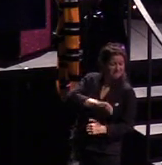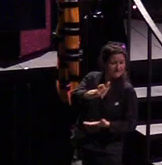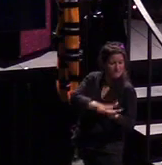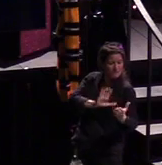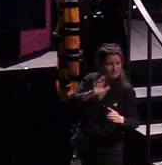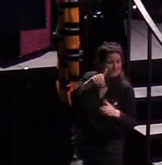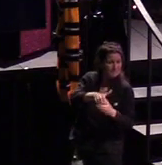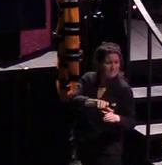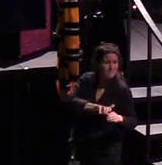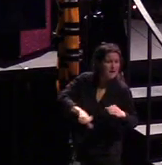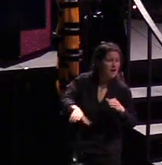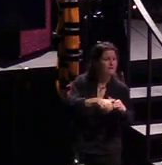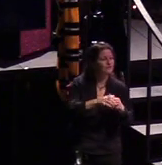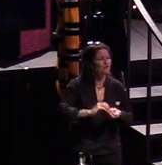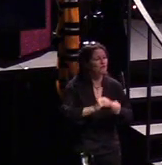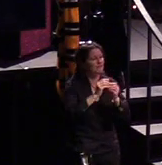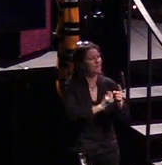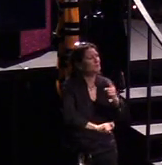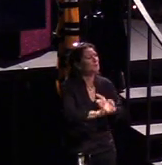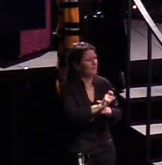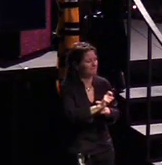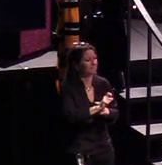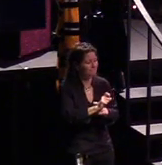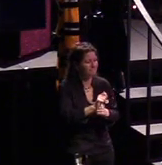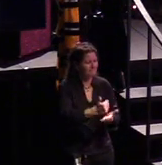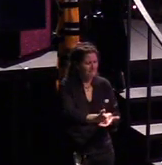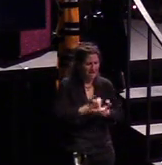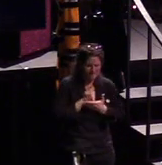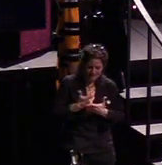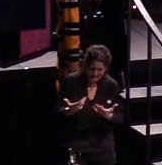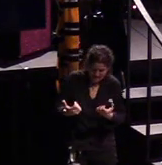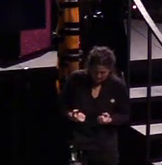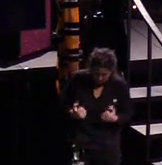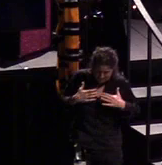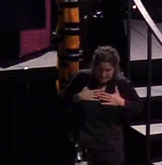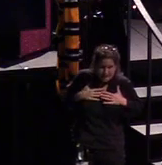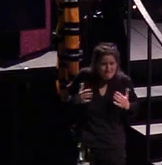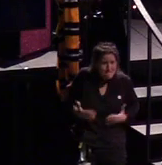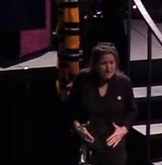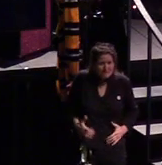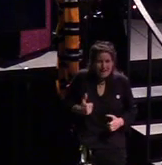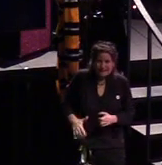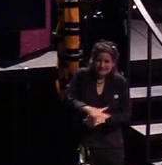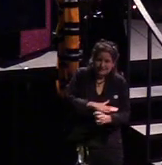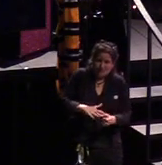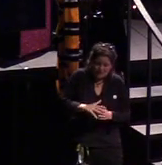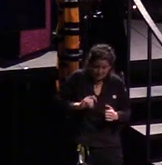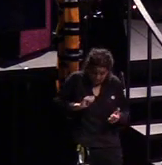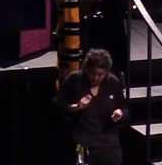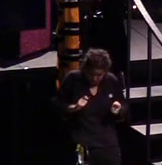of a creative community whiskey have helped me accept my body and my circumstances as they have